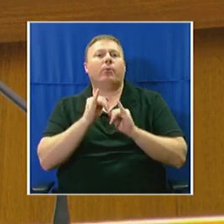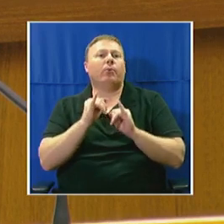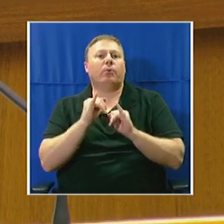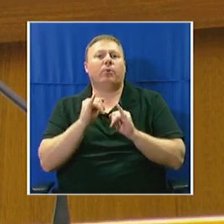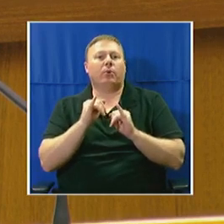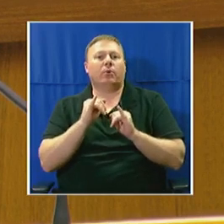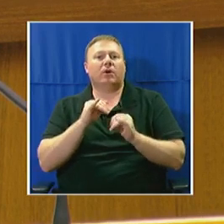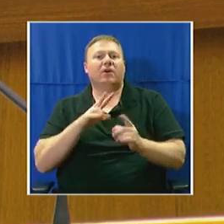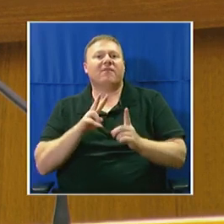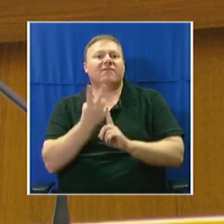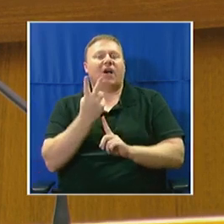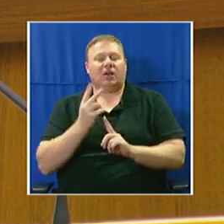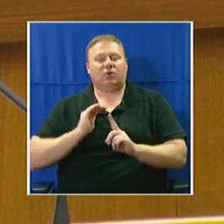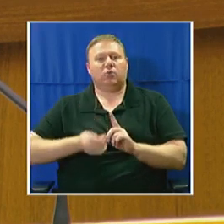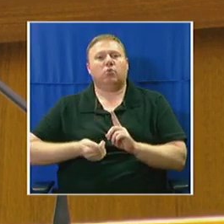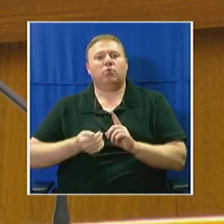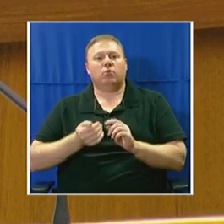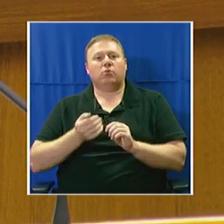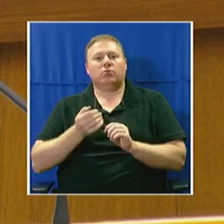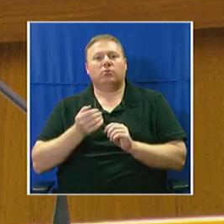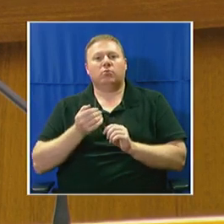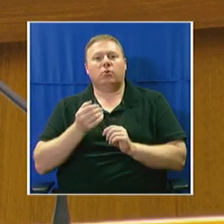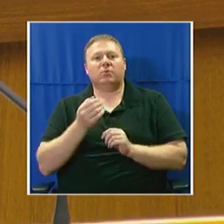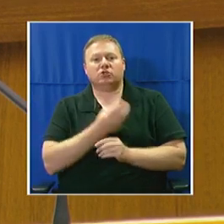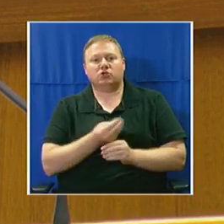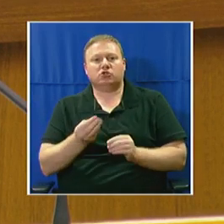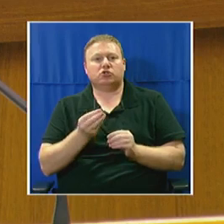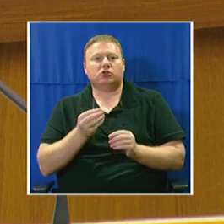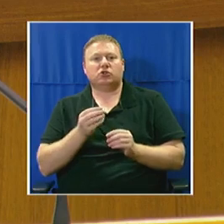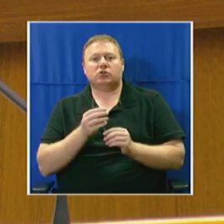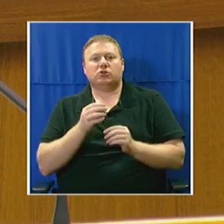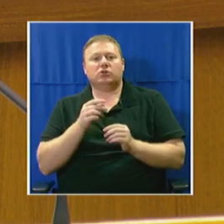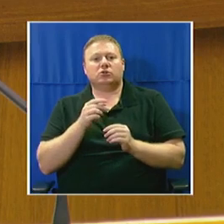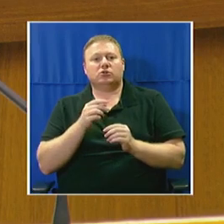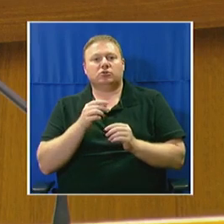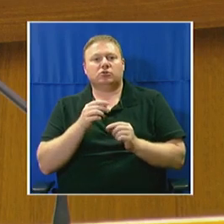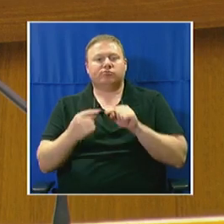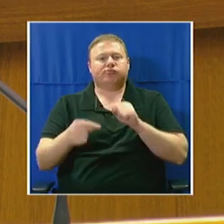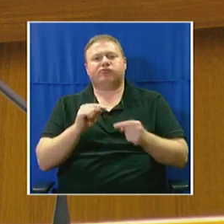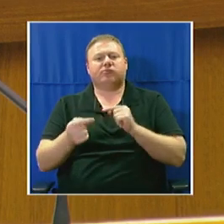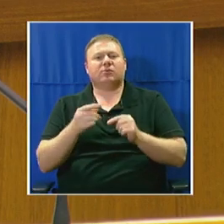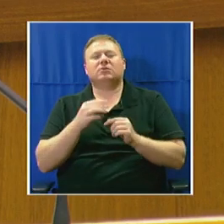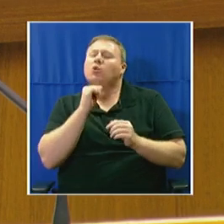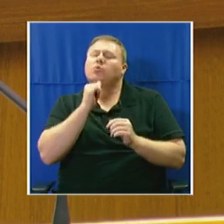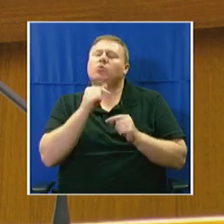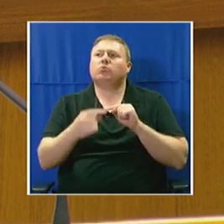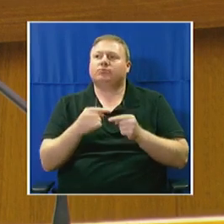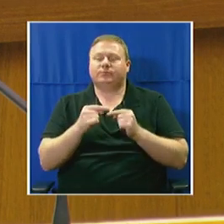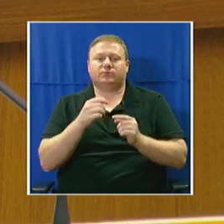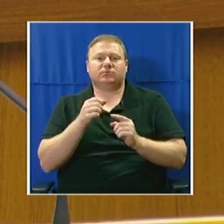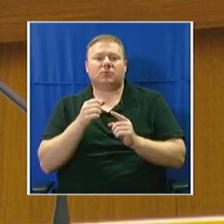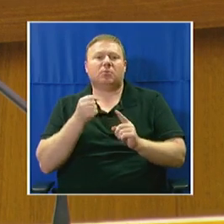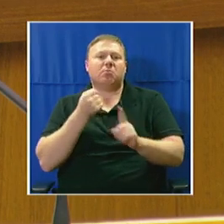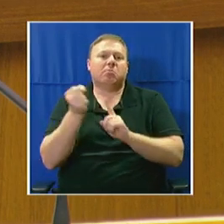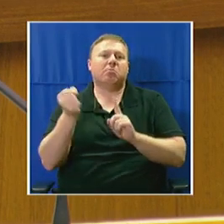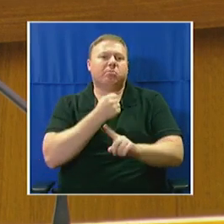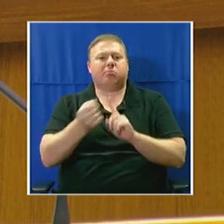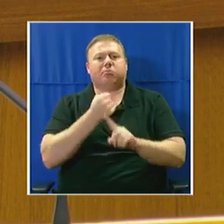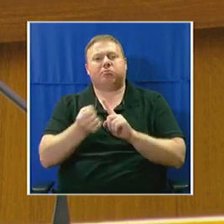underway against the women of South Africa the president further outlined that government has developed